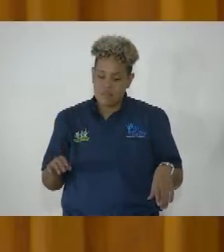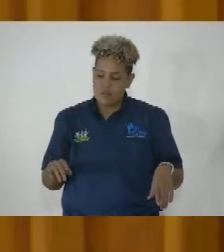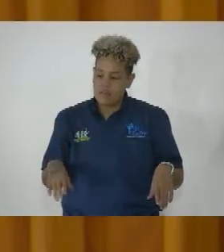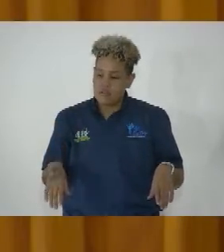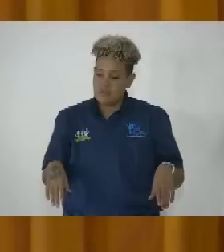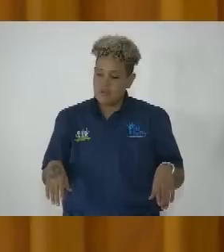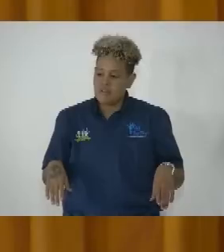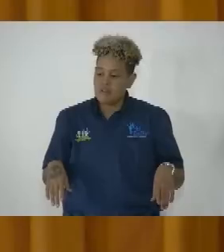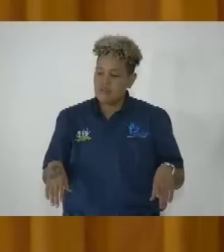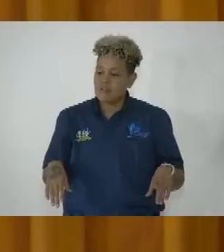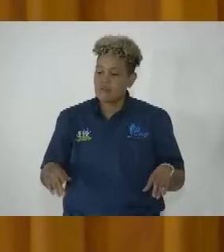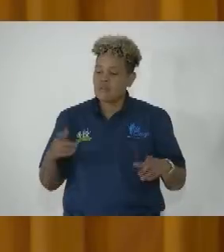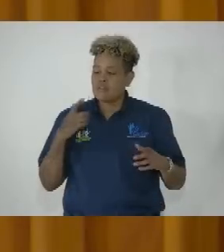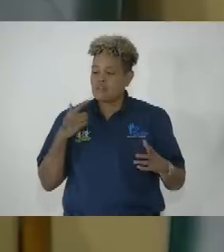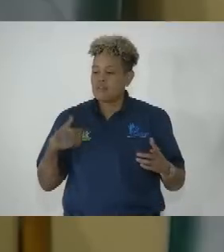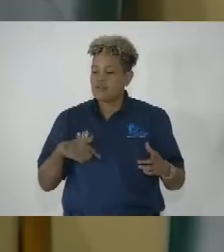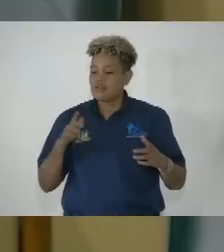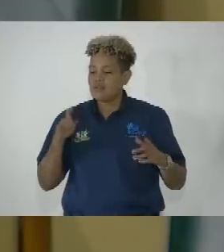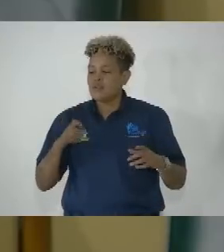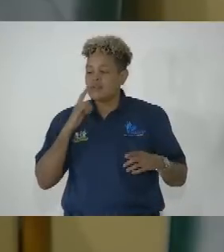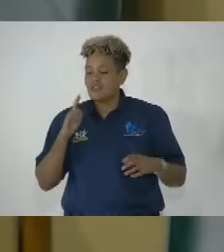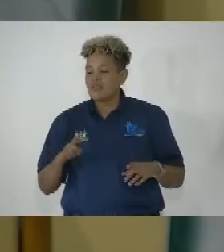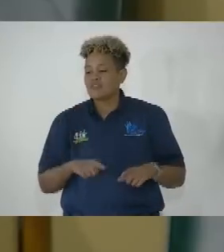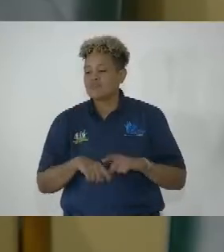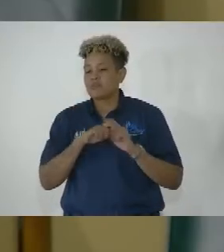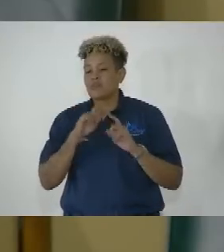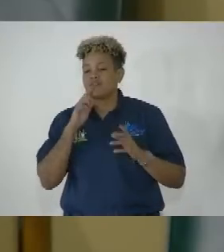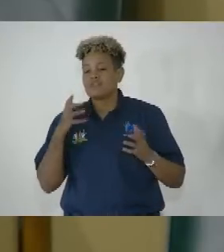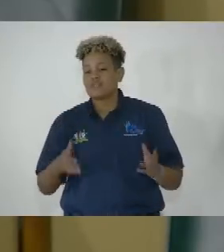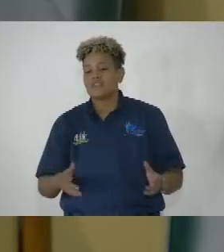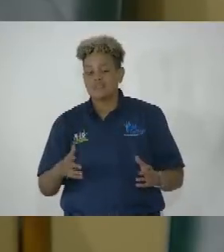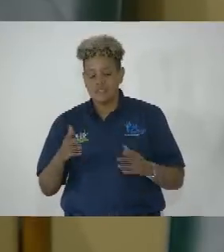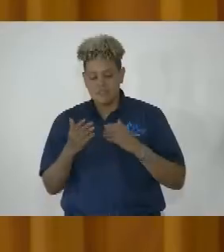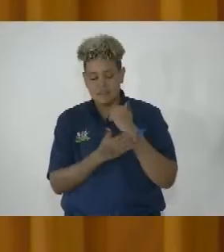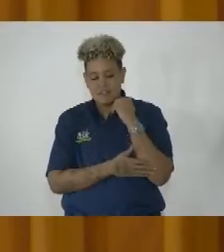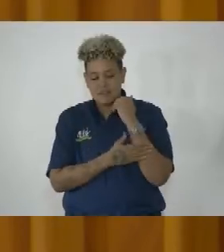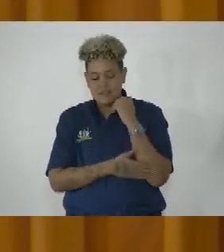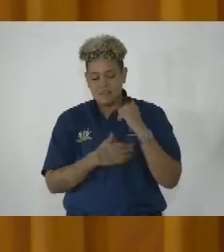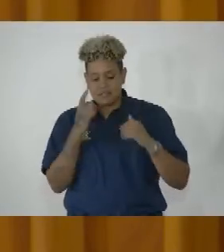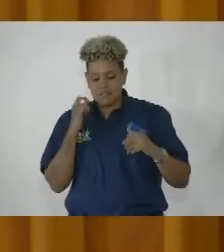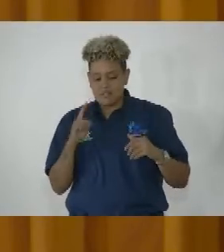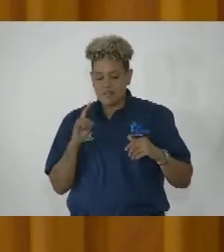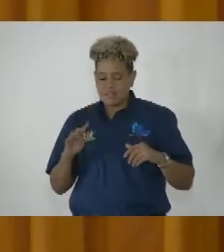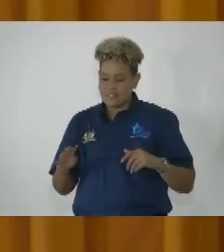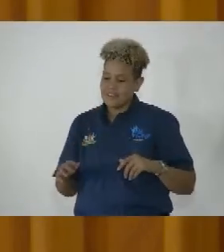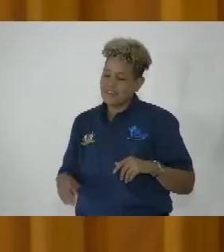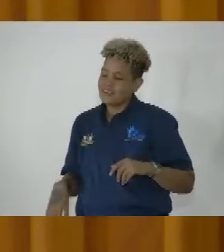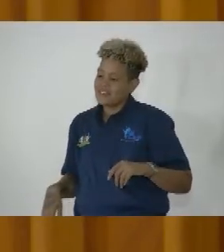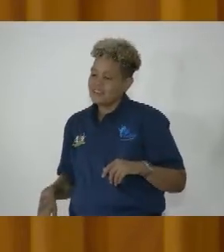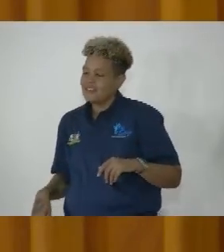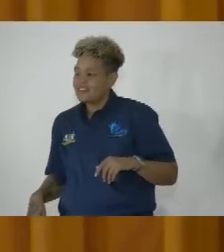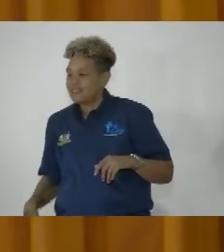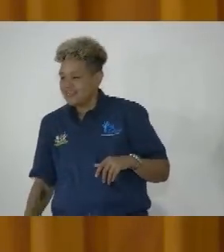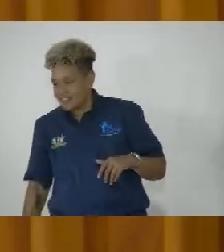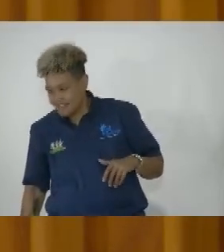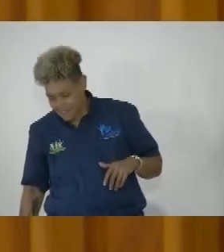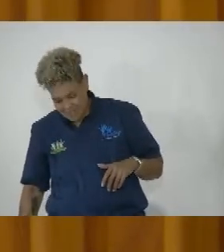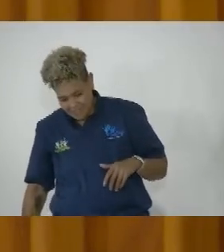Nation. Mr. President, and yes, we will ask for the suspension Because of it's the, 1:45. Yes.